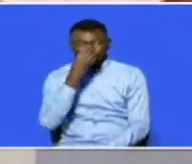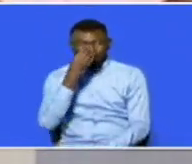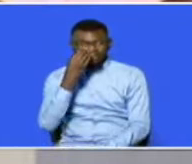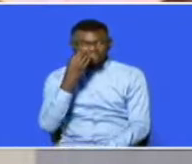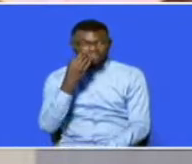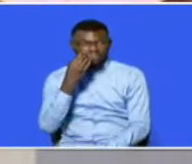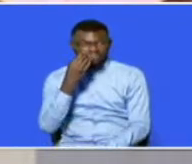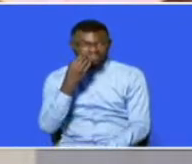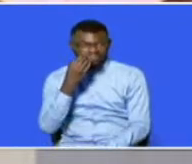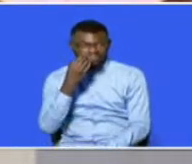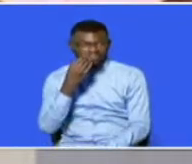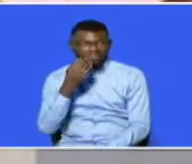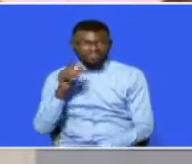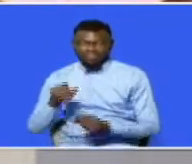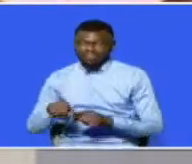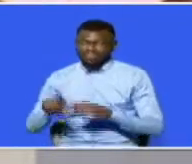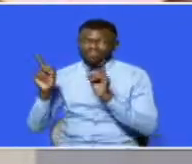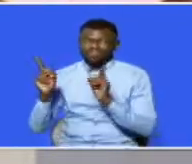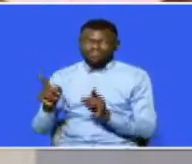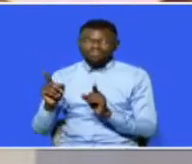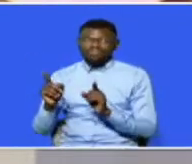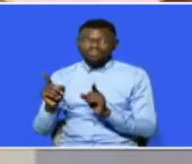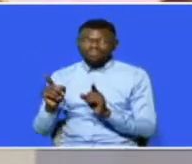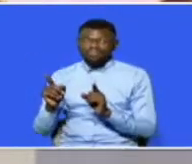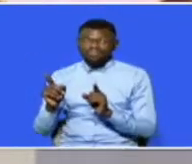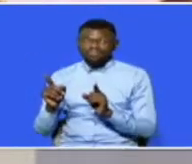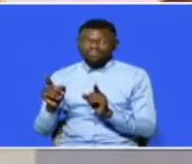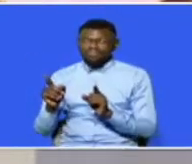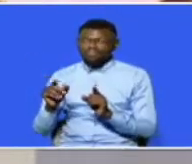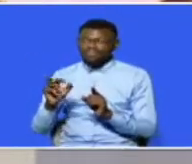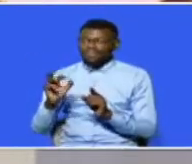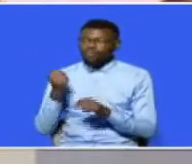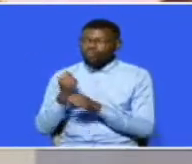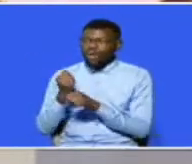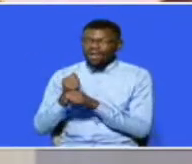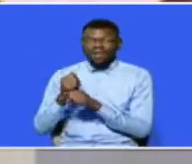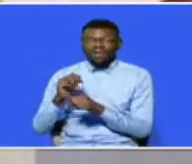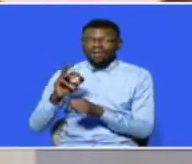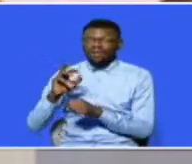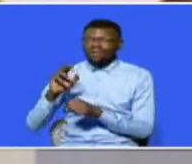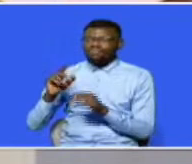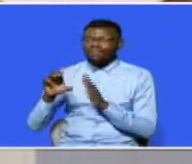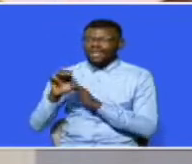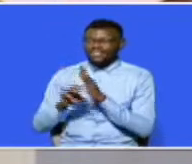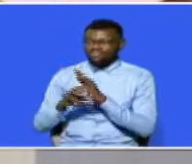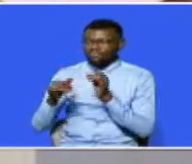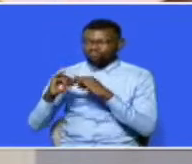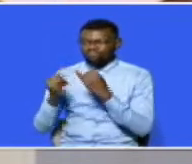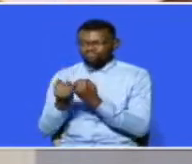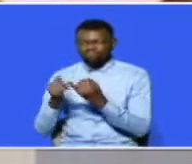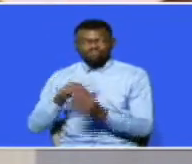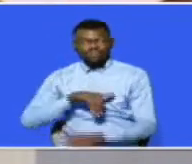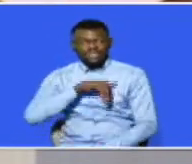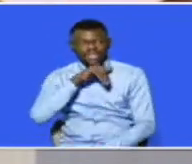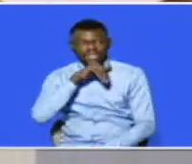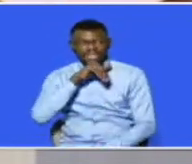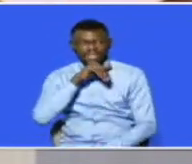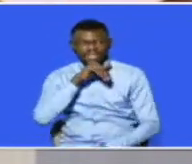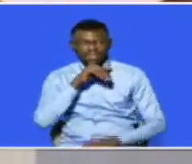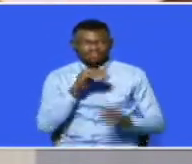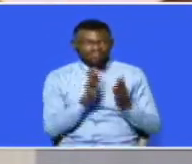Karua akiwa kwa Katiba Institute, Raila Odinga na myself tukiwa kwa Green